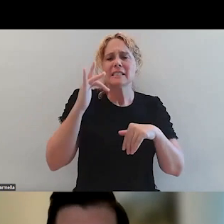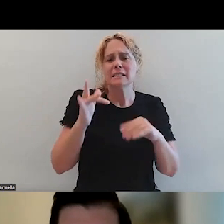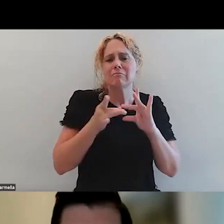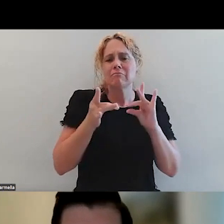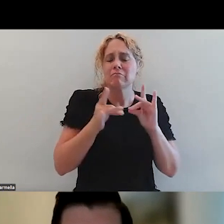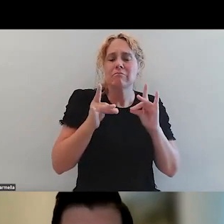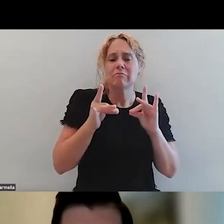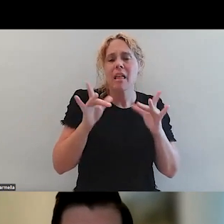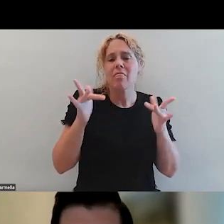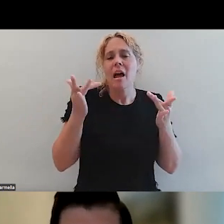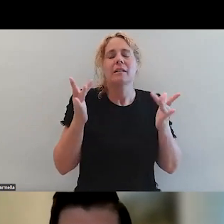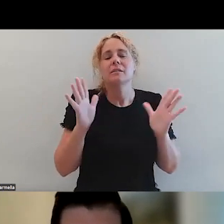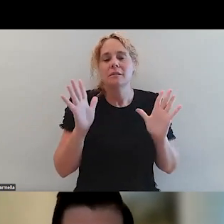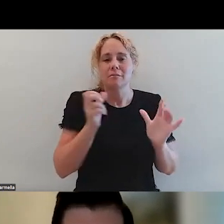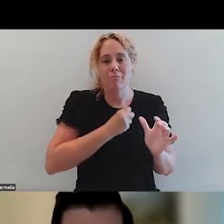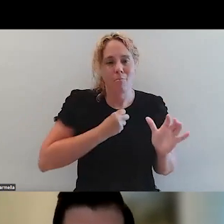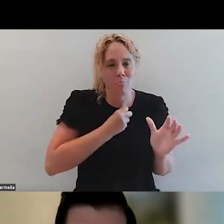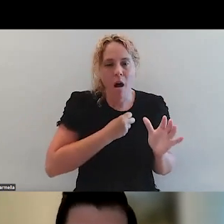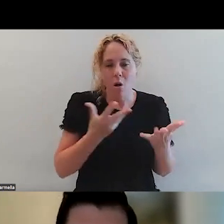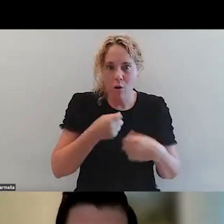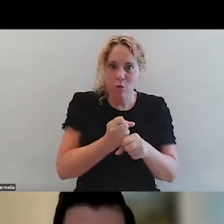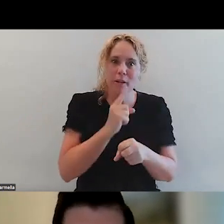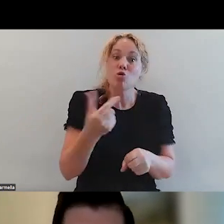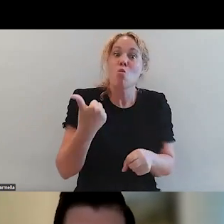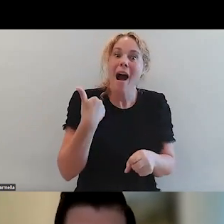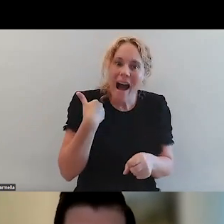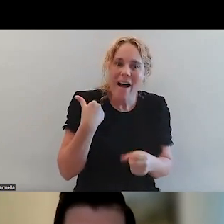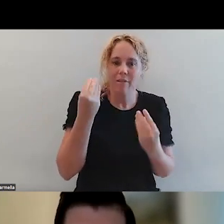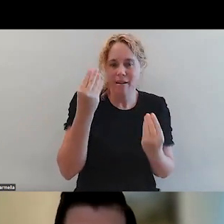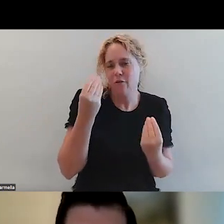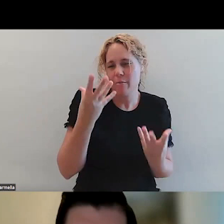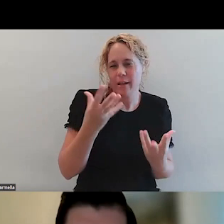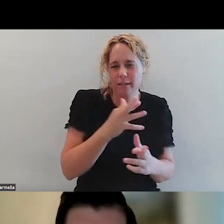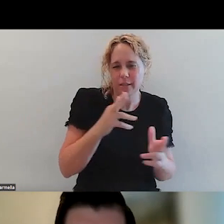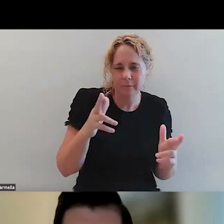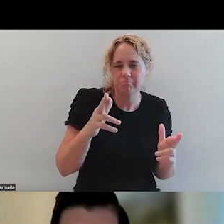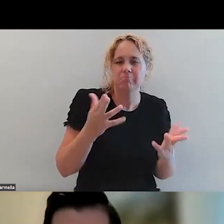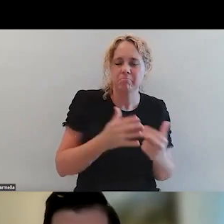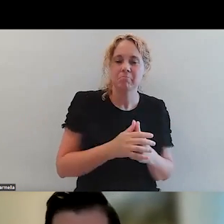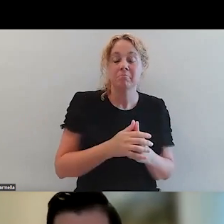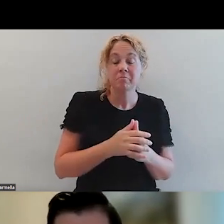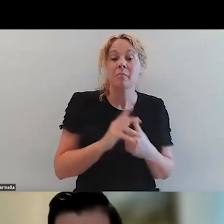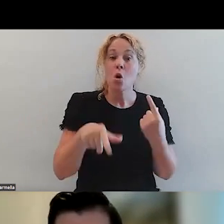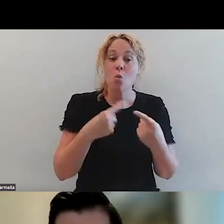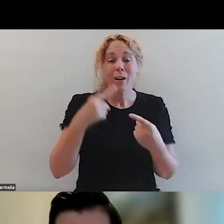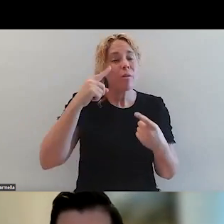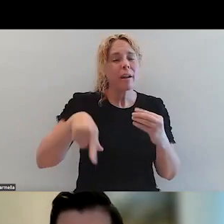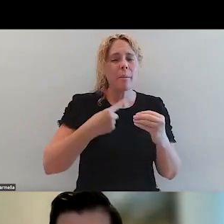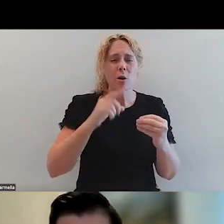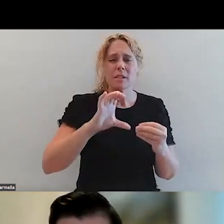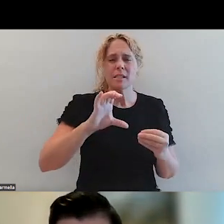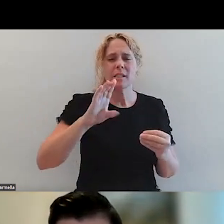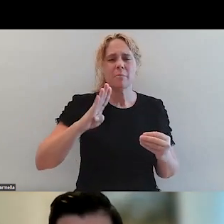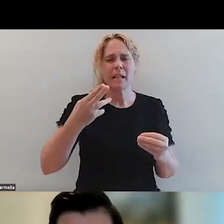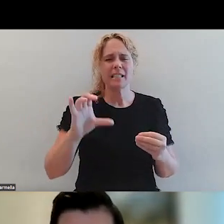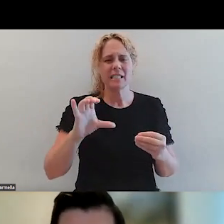slightly, apologies, but want to make sure you all have that information and content. So when we think about the CCBHC model,